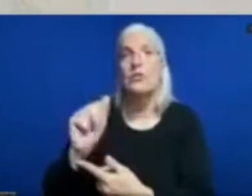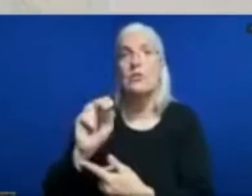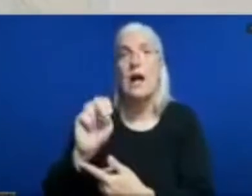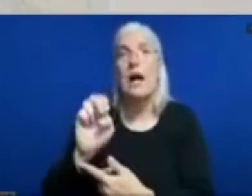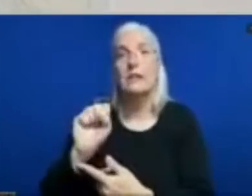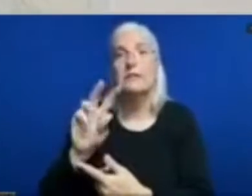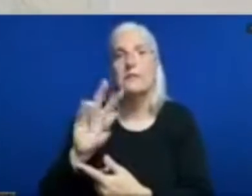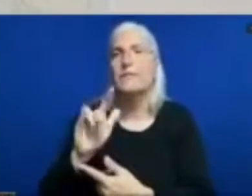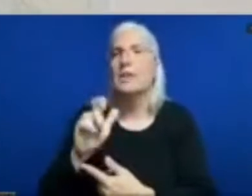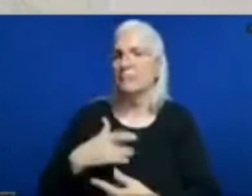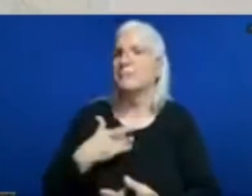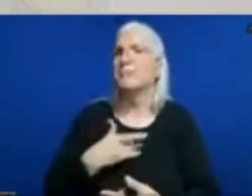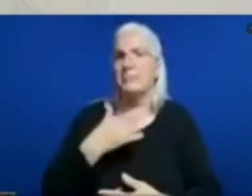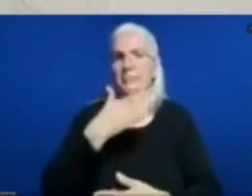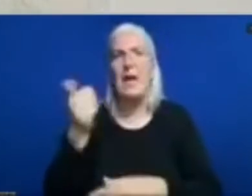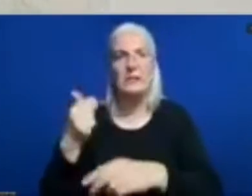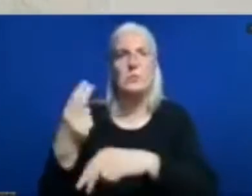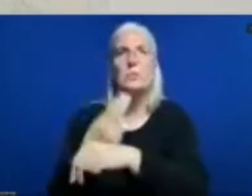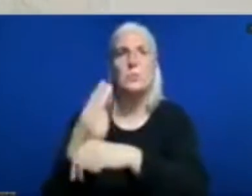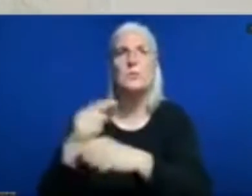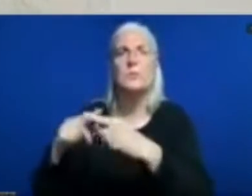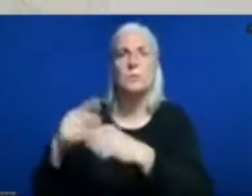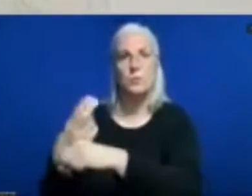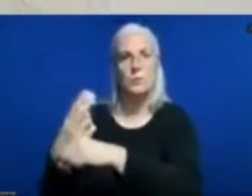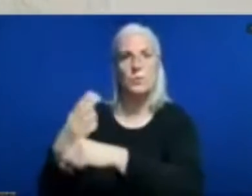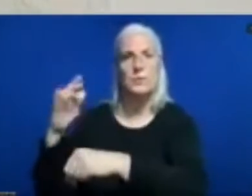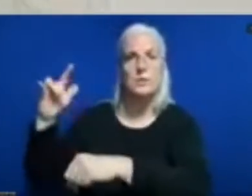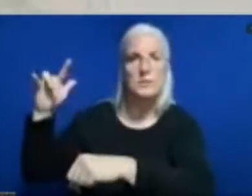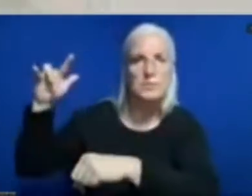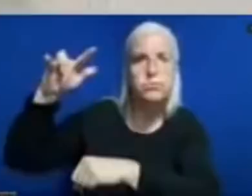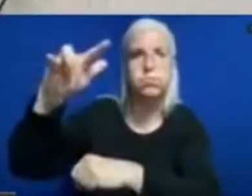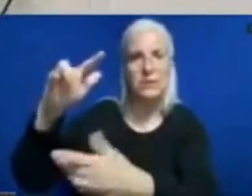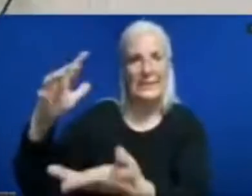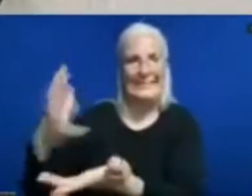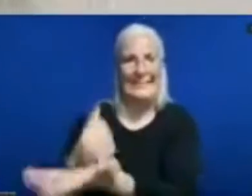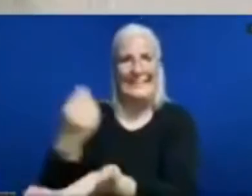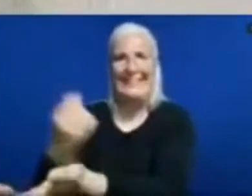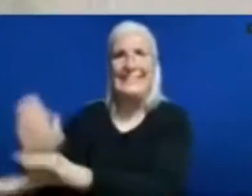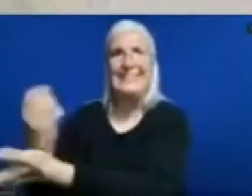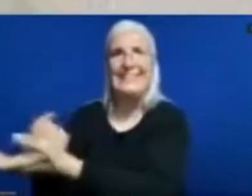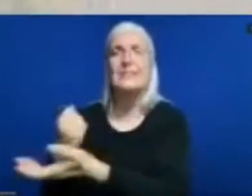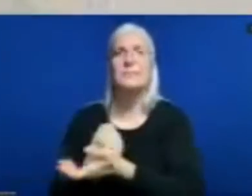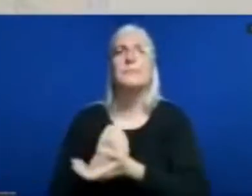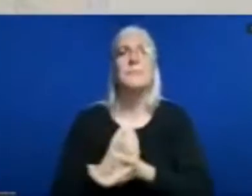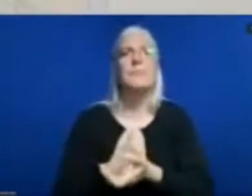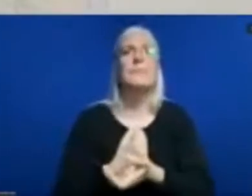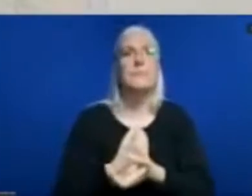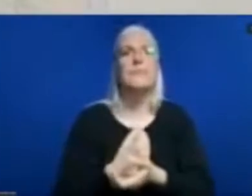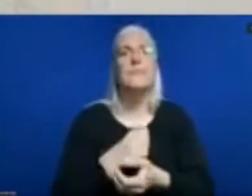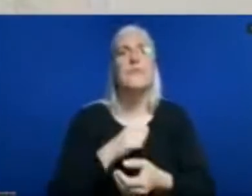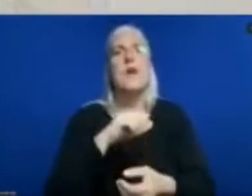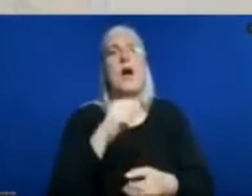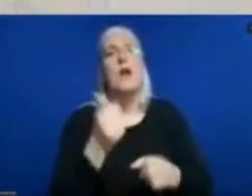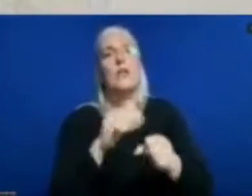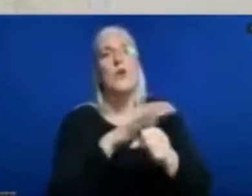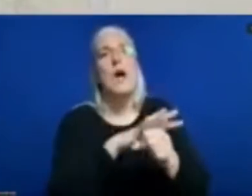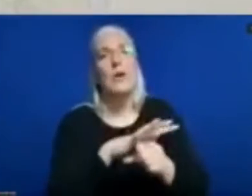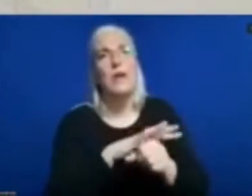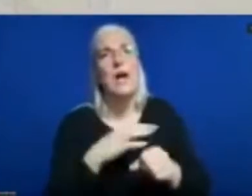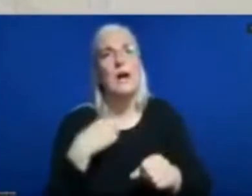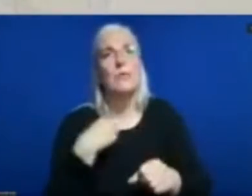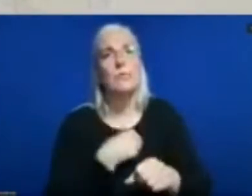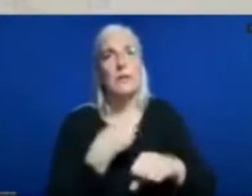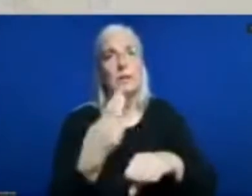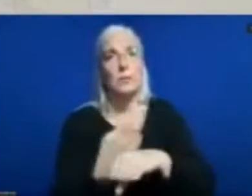the structures and so forth, that was the best tool. So we flew those there. However, on the other parts of the fire, we utilized our helicopters or rotor